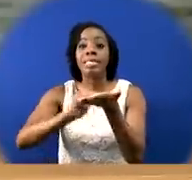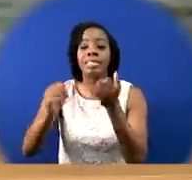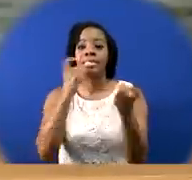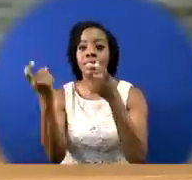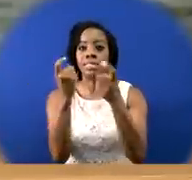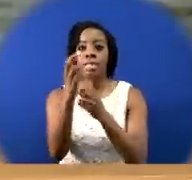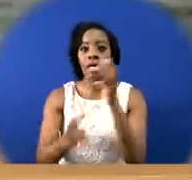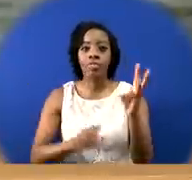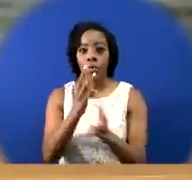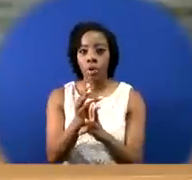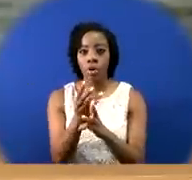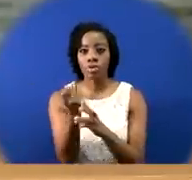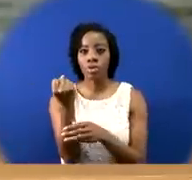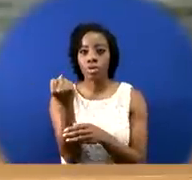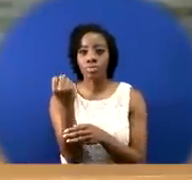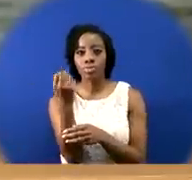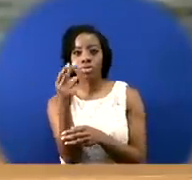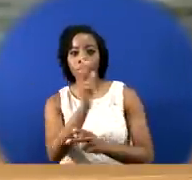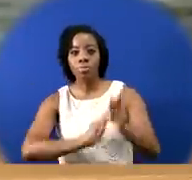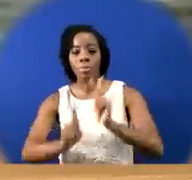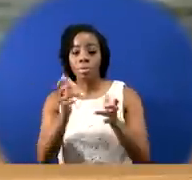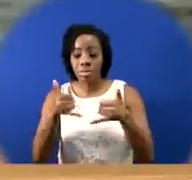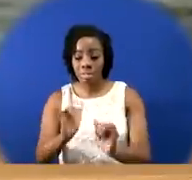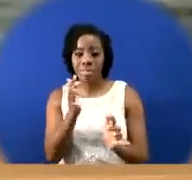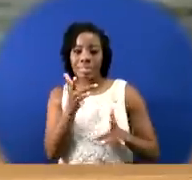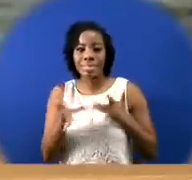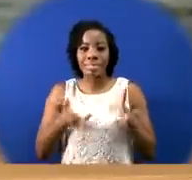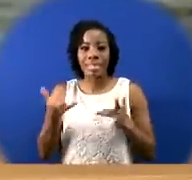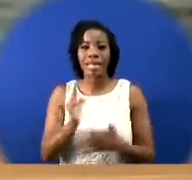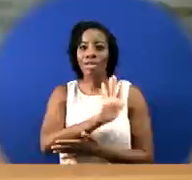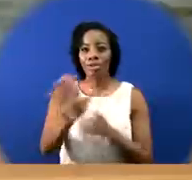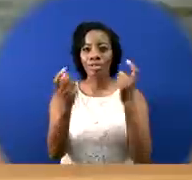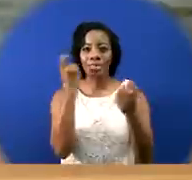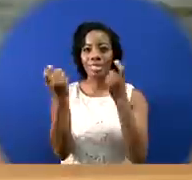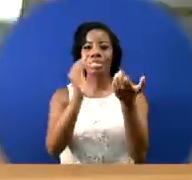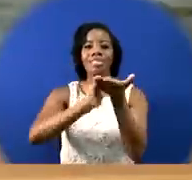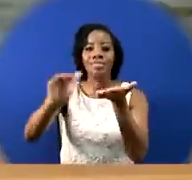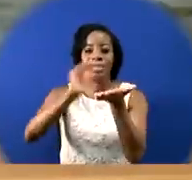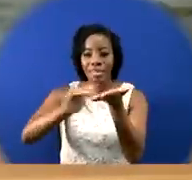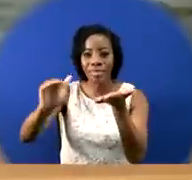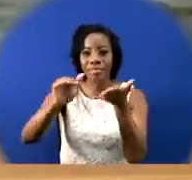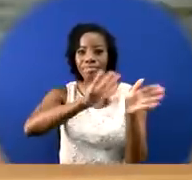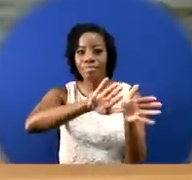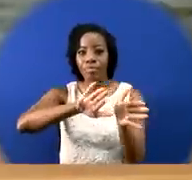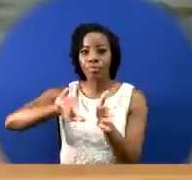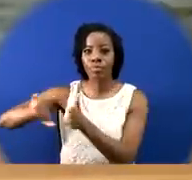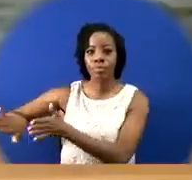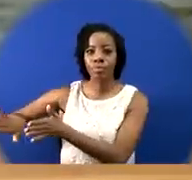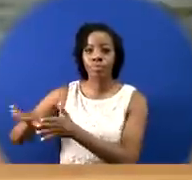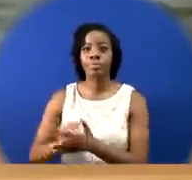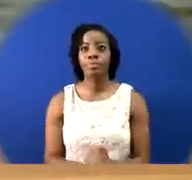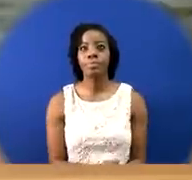in here who are still excited that your sin gets taken away.